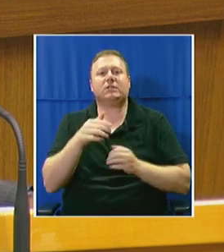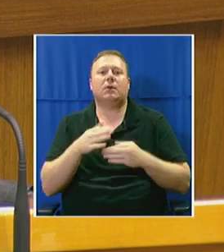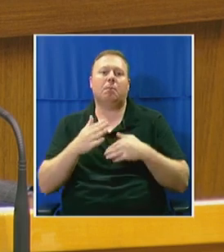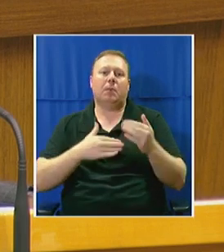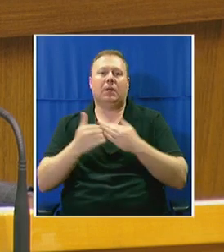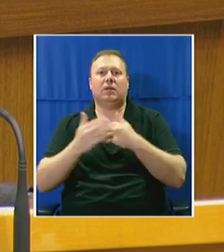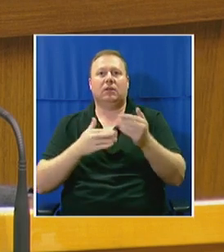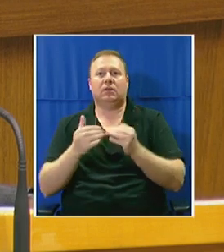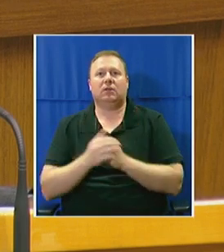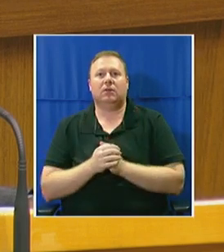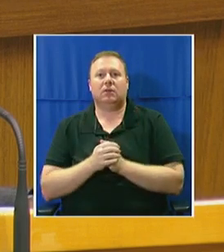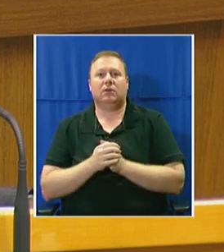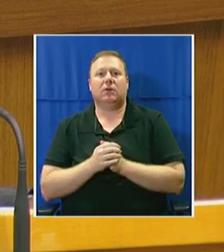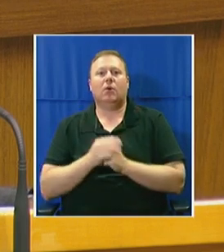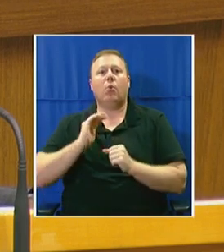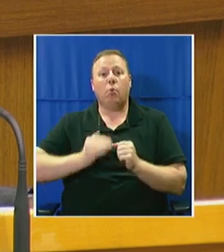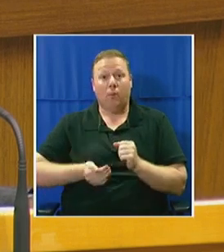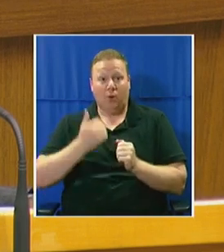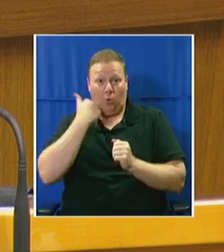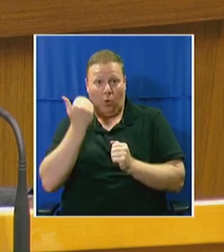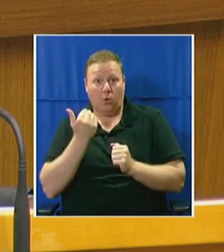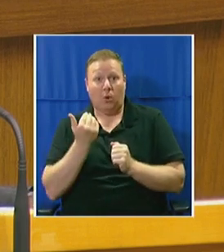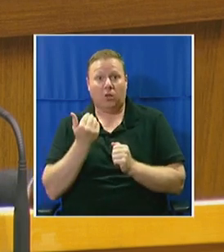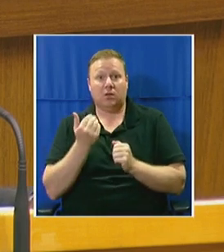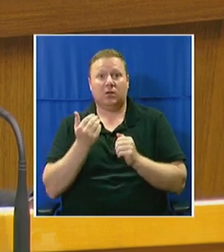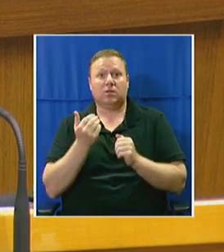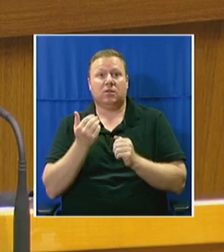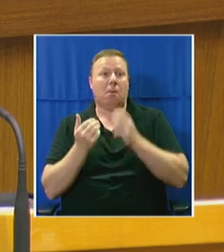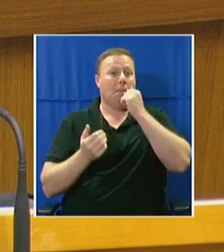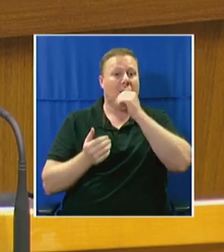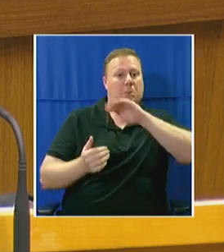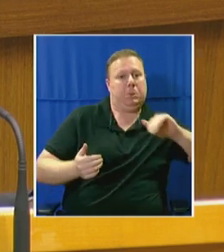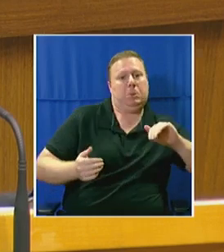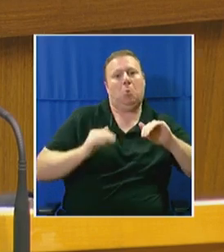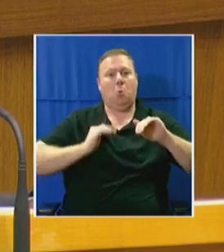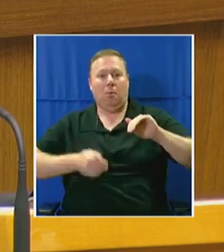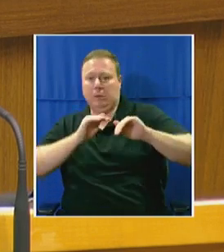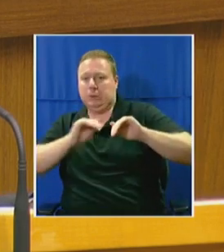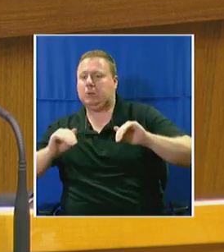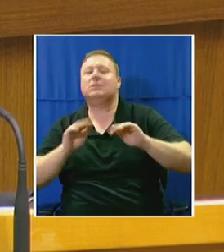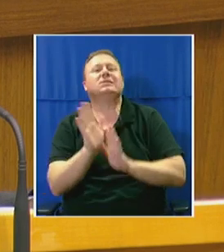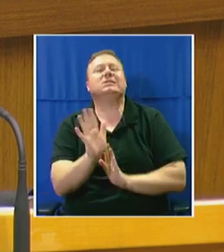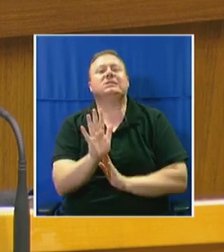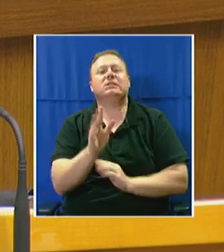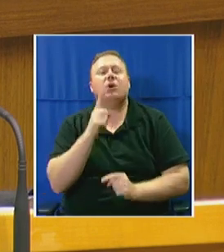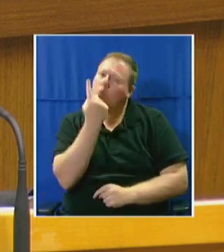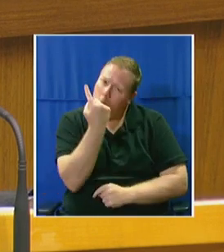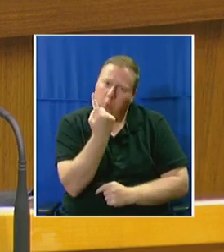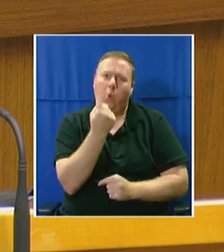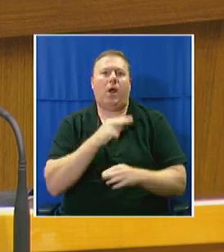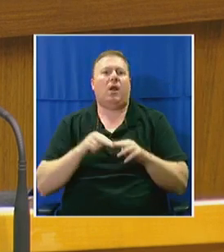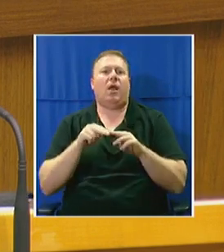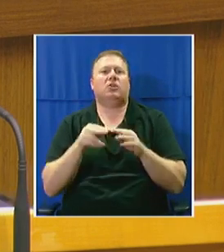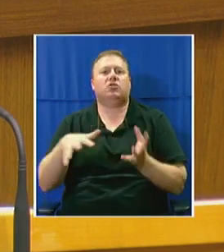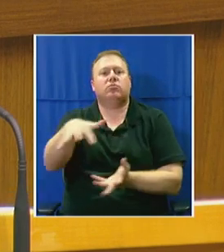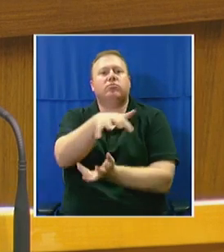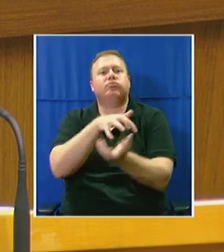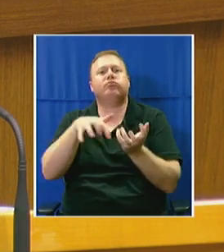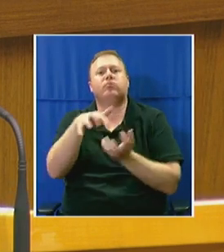only time when we fight against this illing Society we must work together to assist each other build this